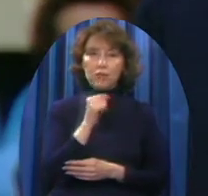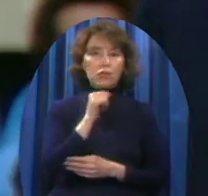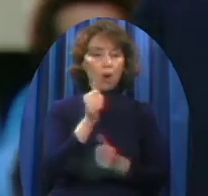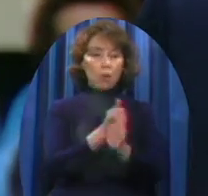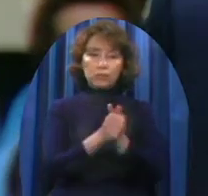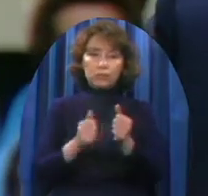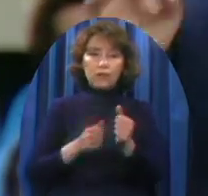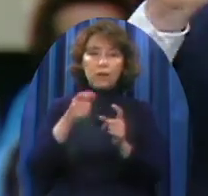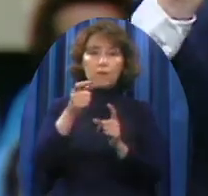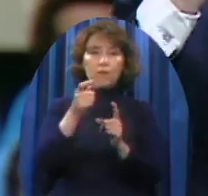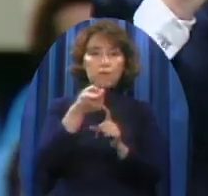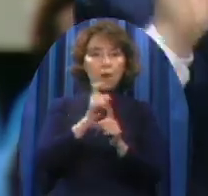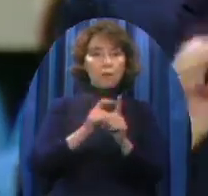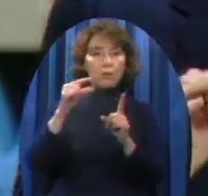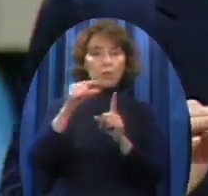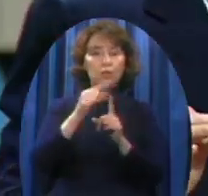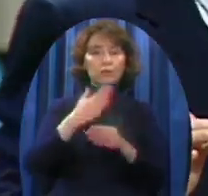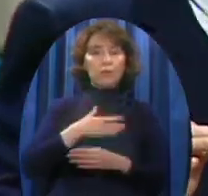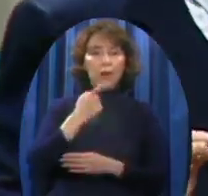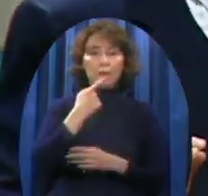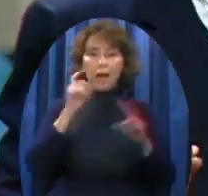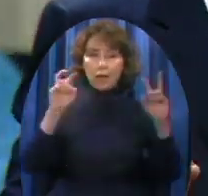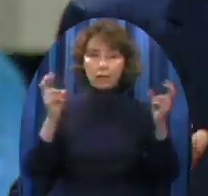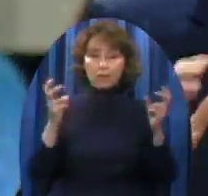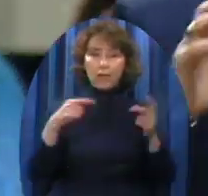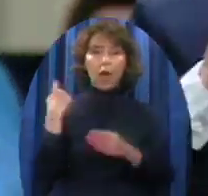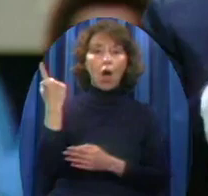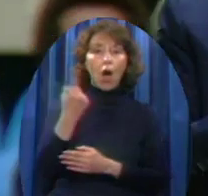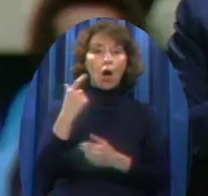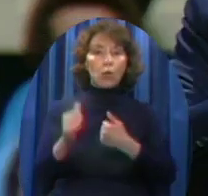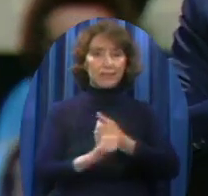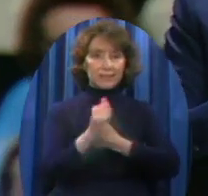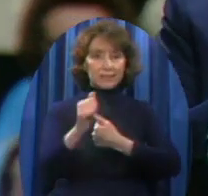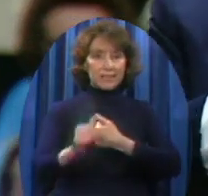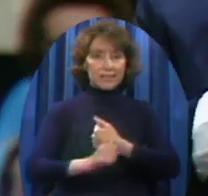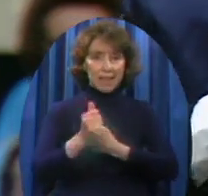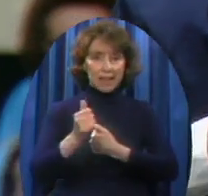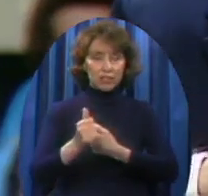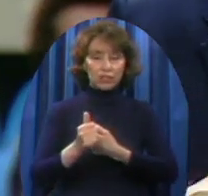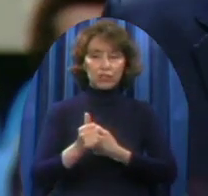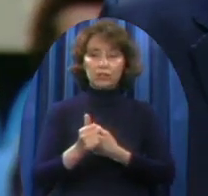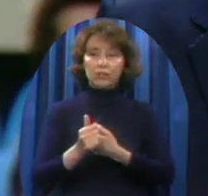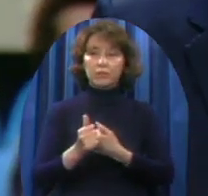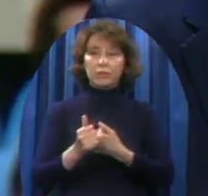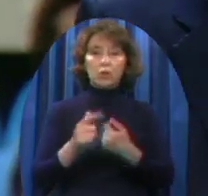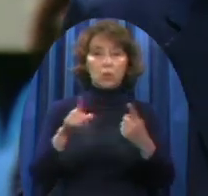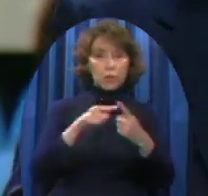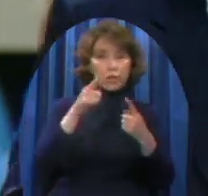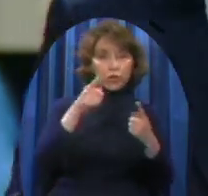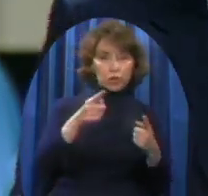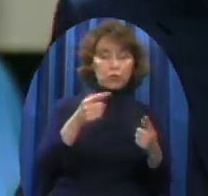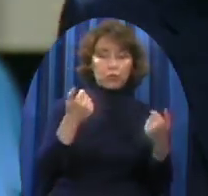mouth. There's always a danger after having gotten close to the Lord and living for God.